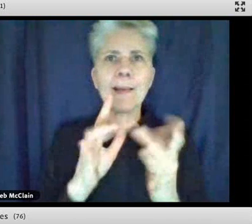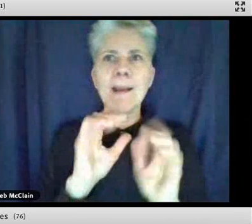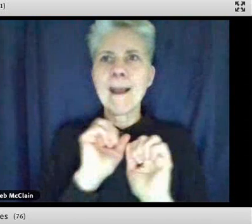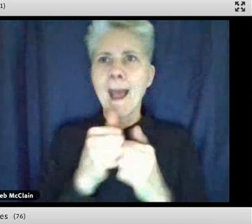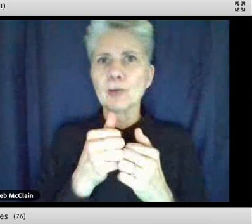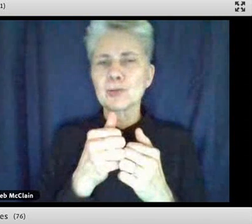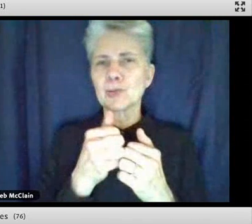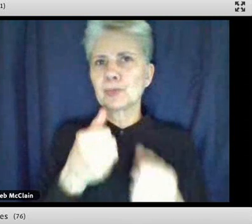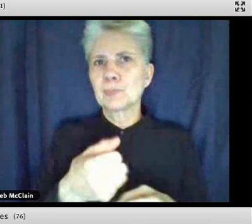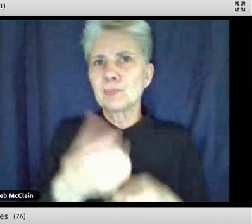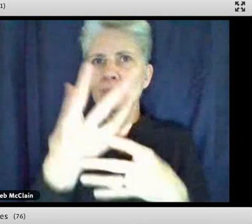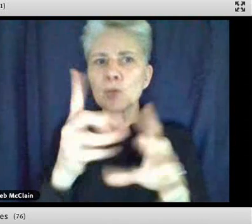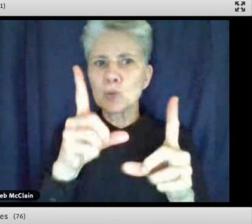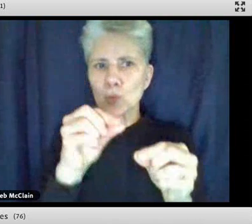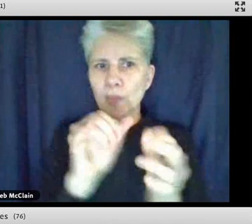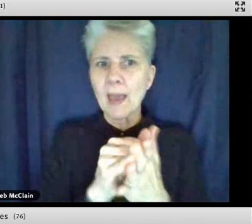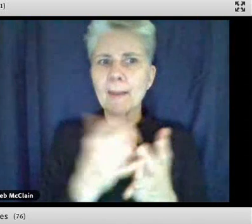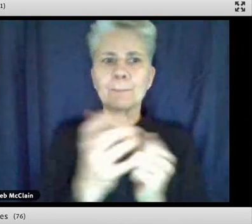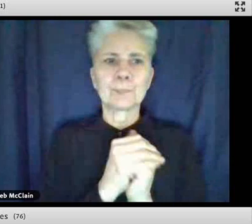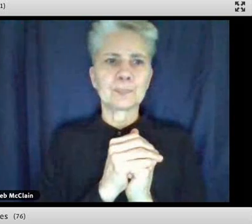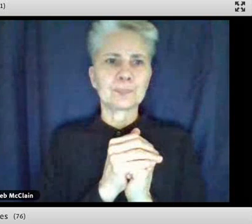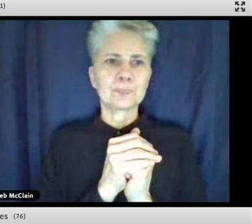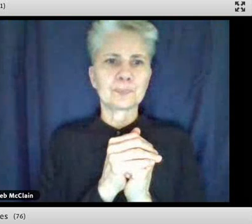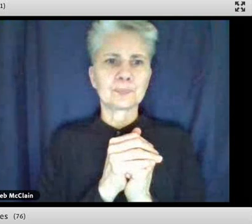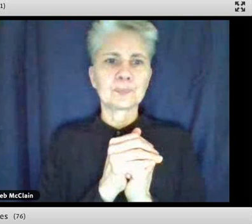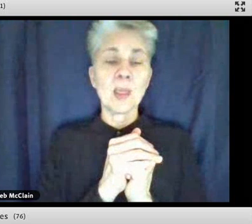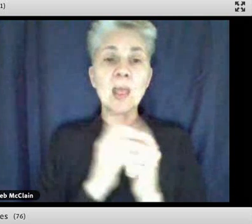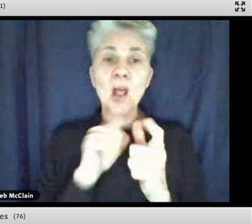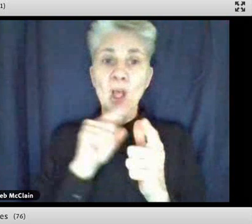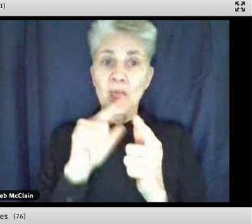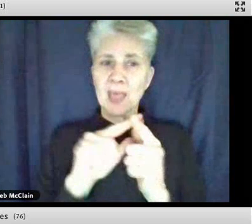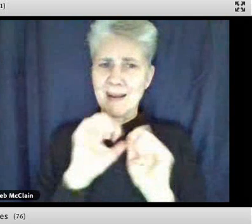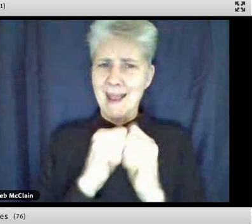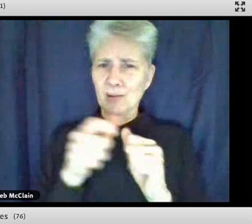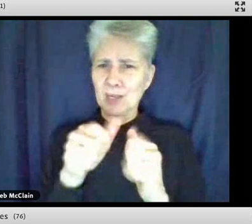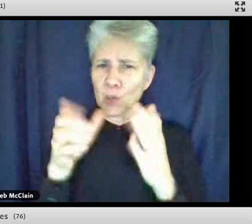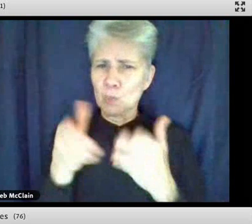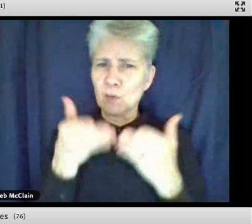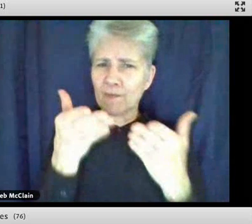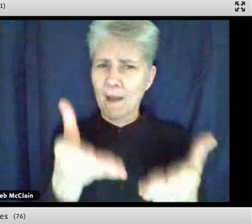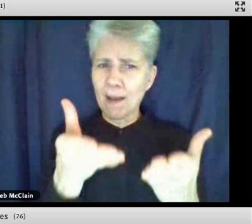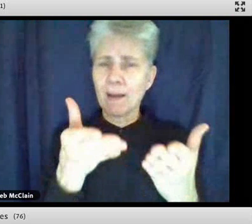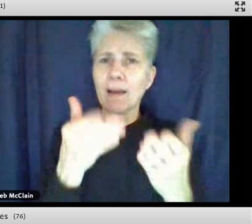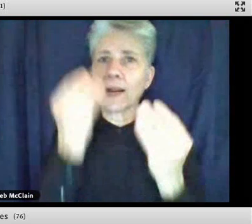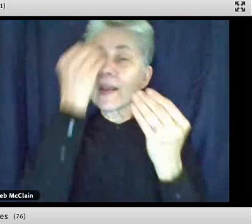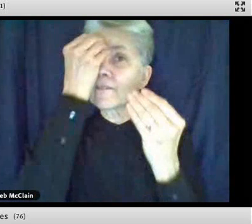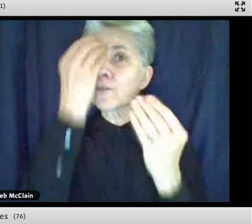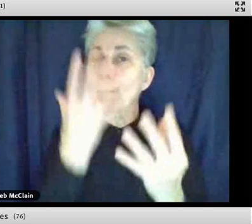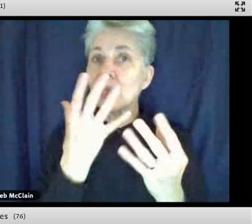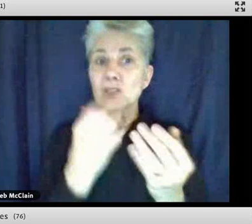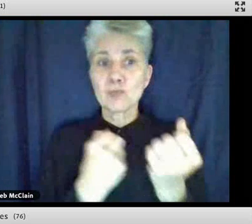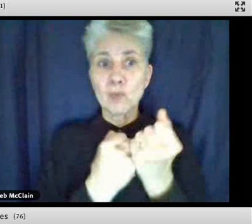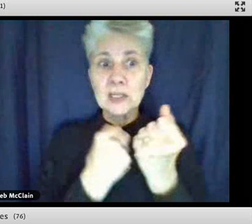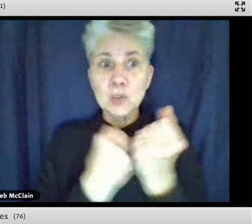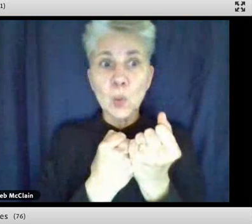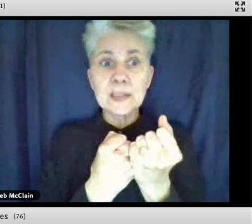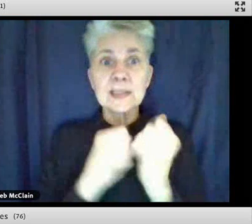And then how can you provide information and resources? What does that look like?